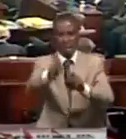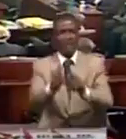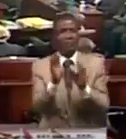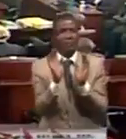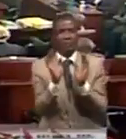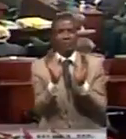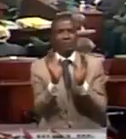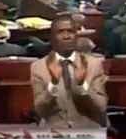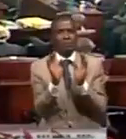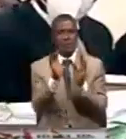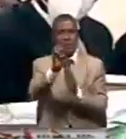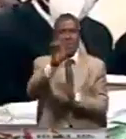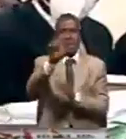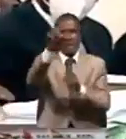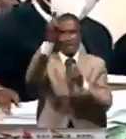under CI